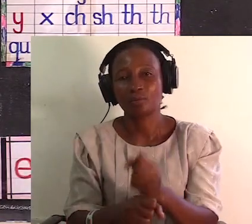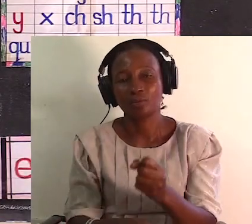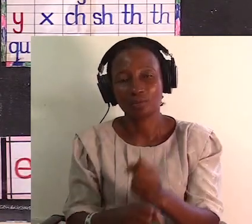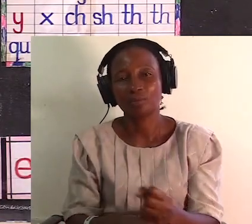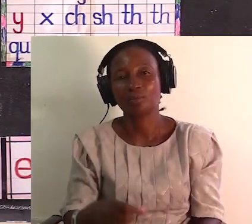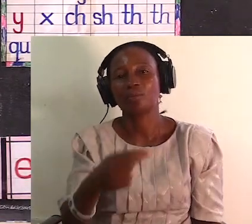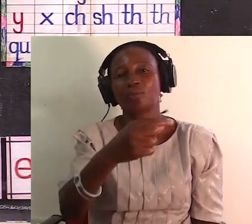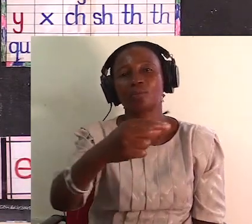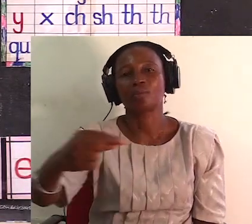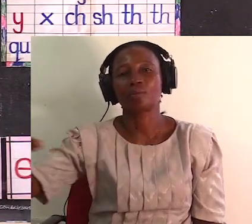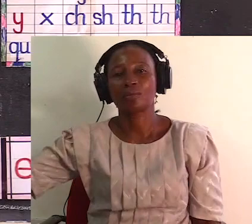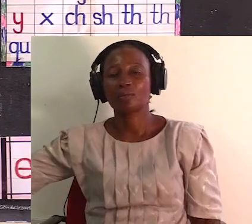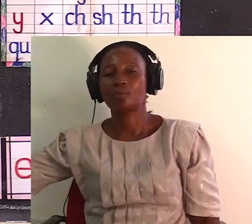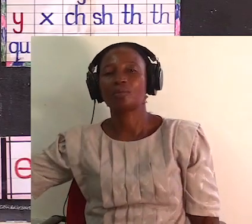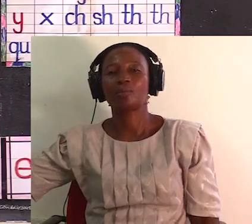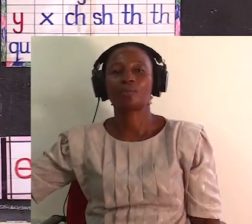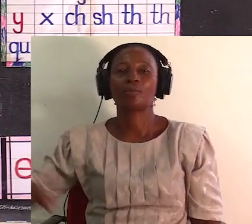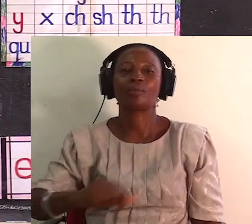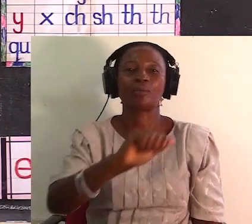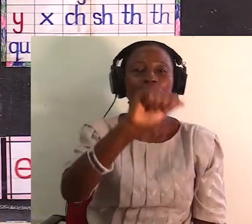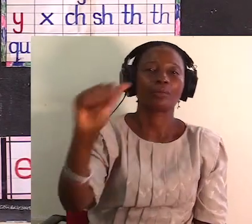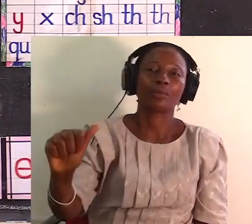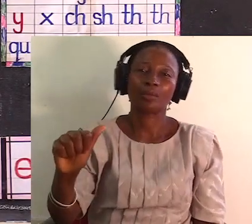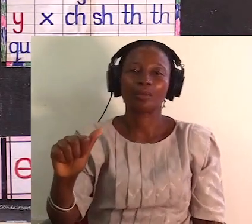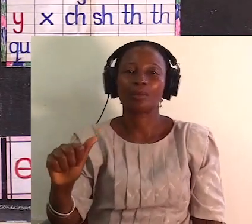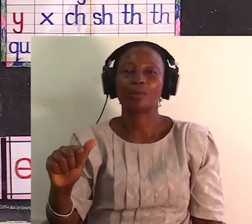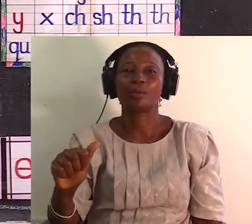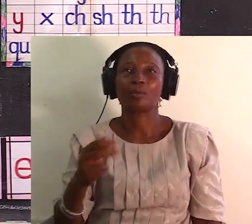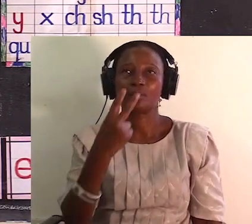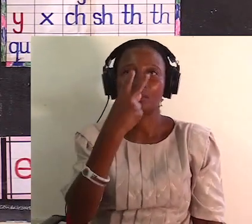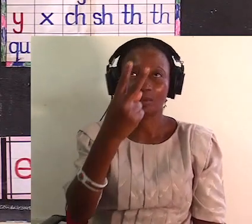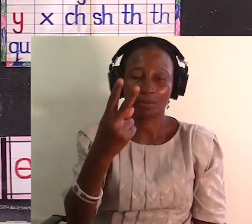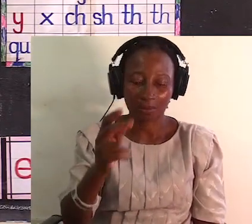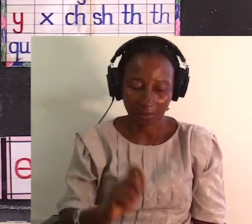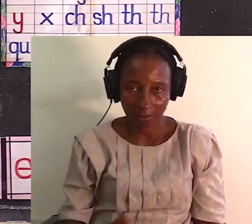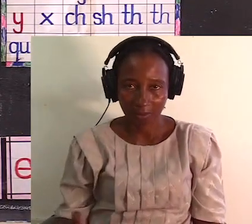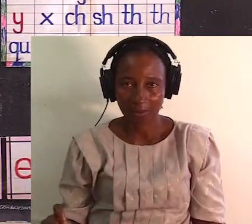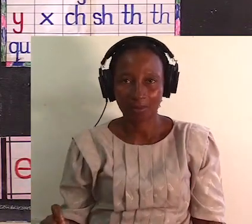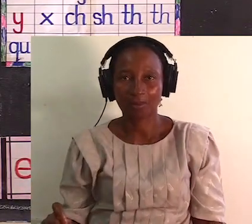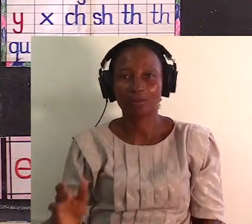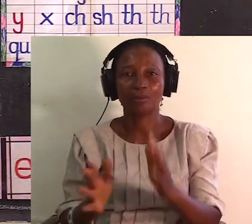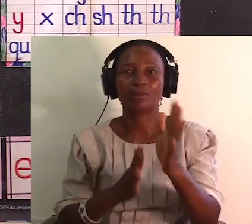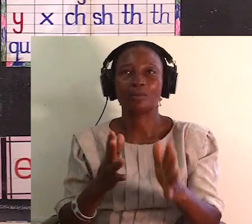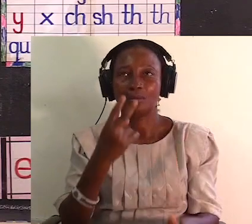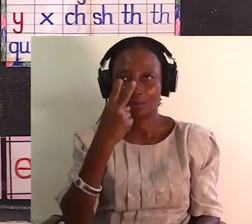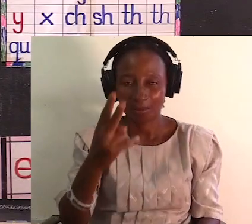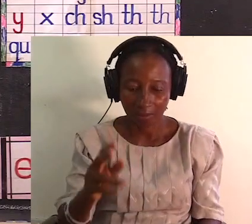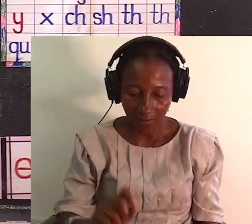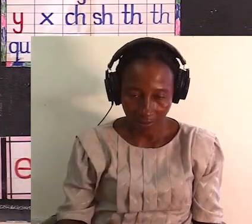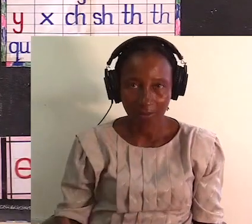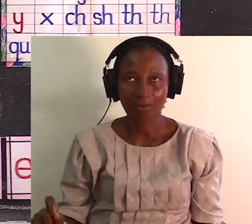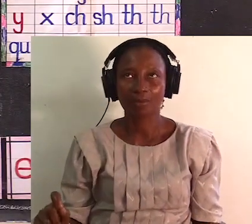words through dictation. Dictation is coming, spelling is coming. And it's only this